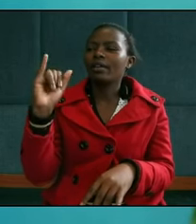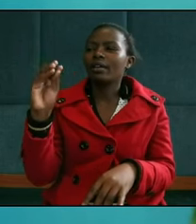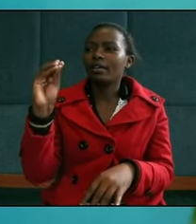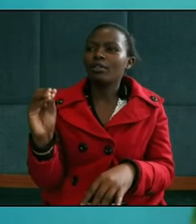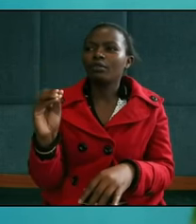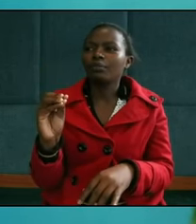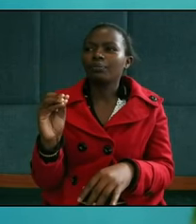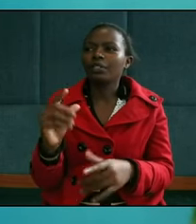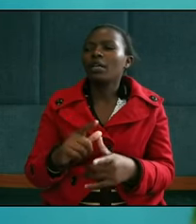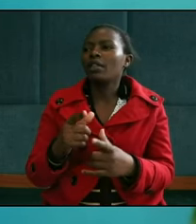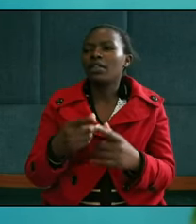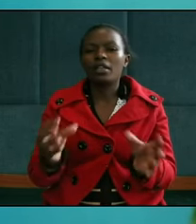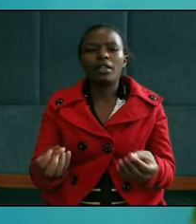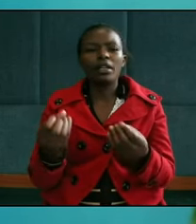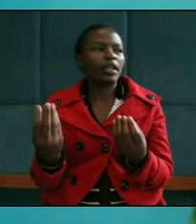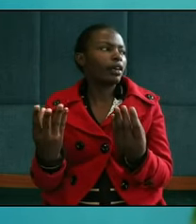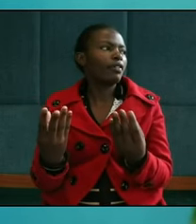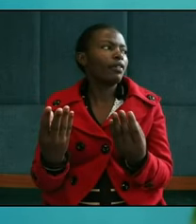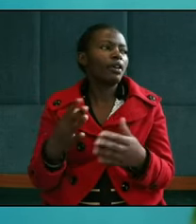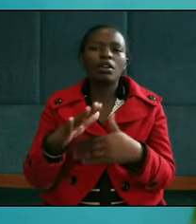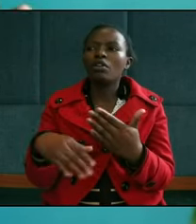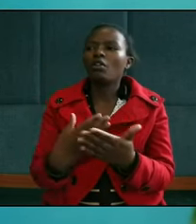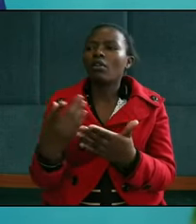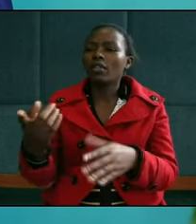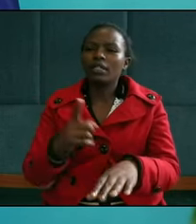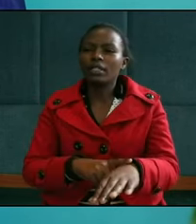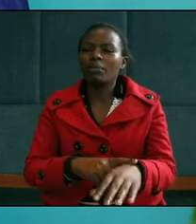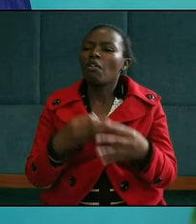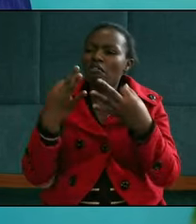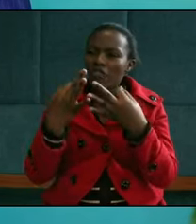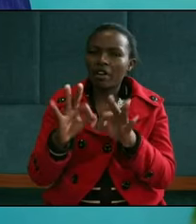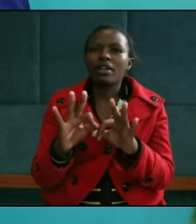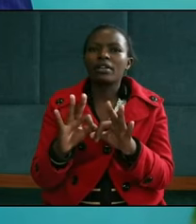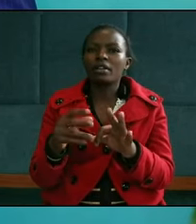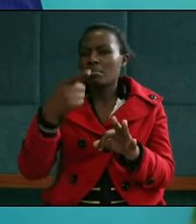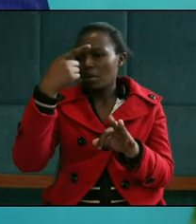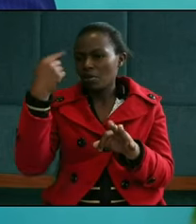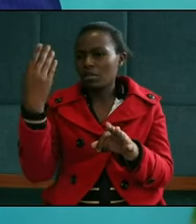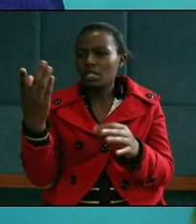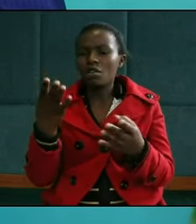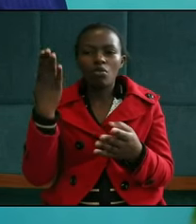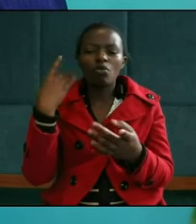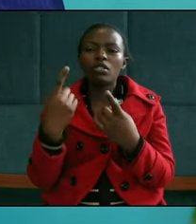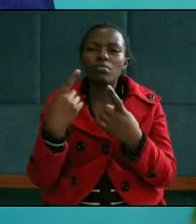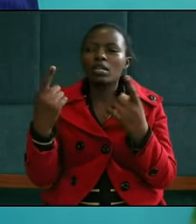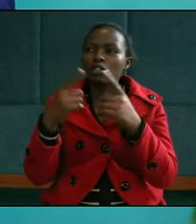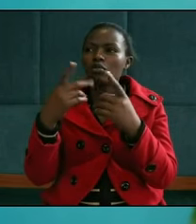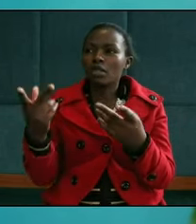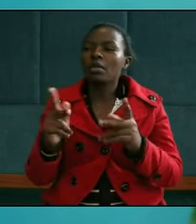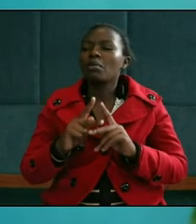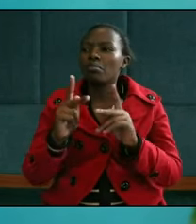these stations donated most of this time as free because he was talking to the public.